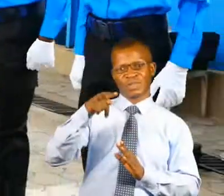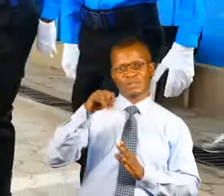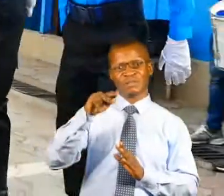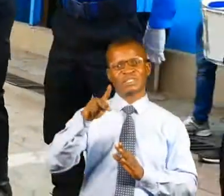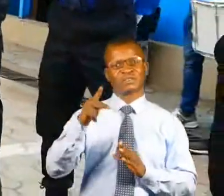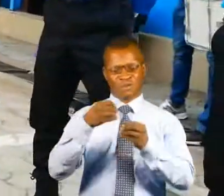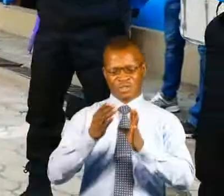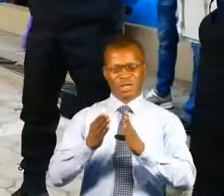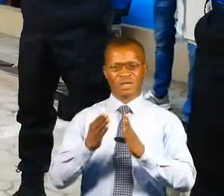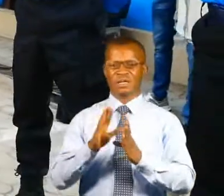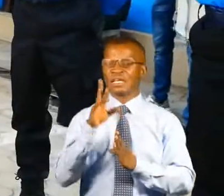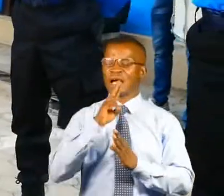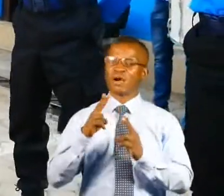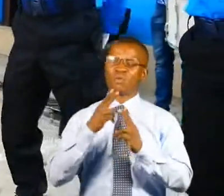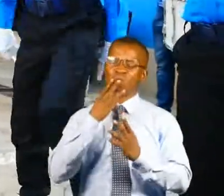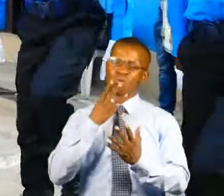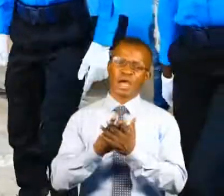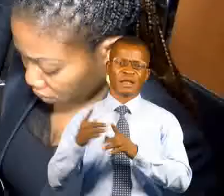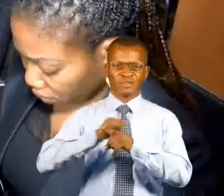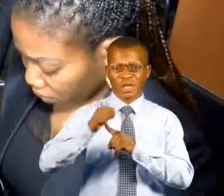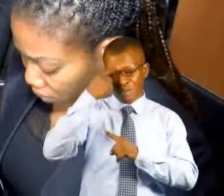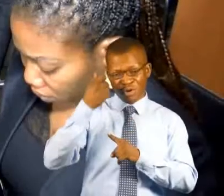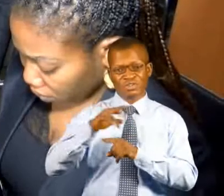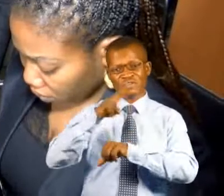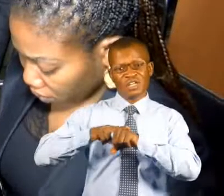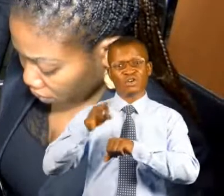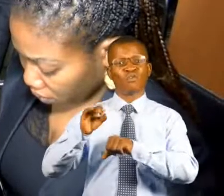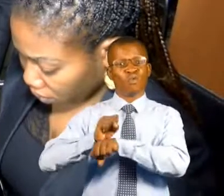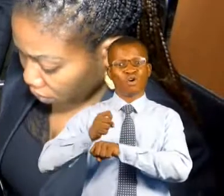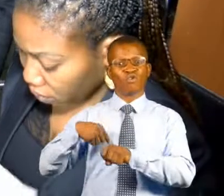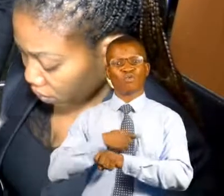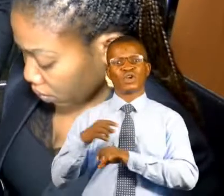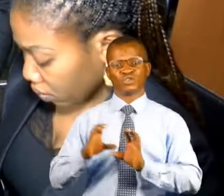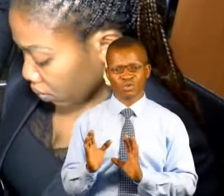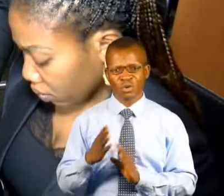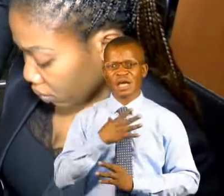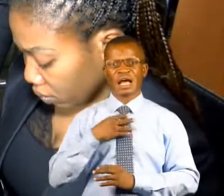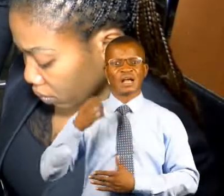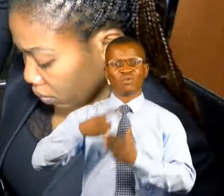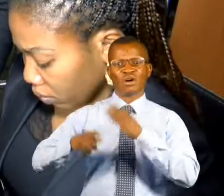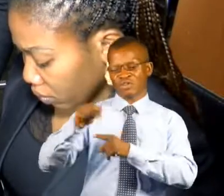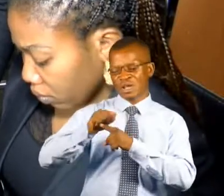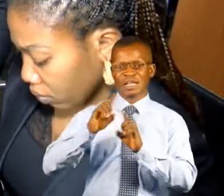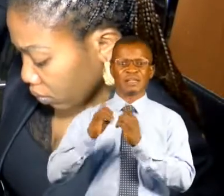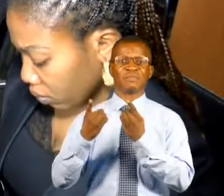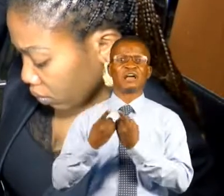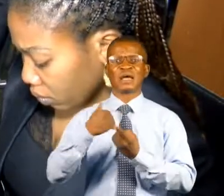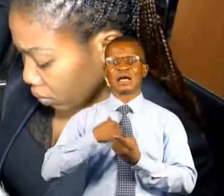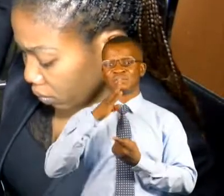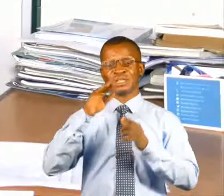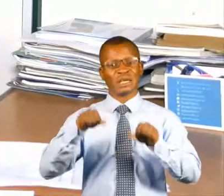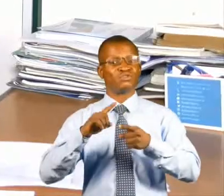NAPTIP officers are well trained. NAPTIP officers, because of the nature of the work that we do and what